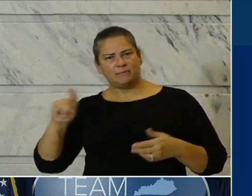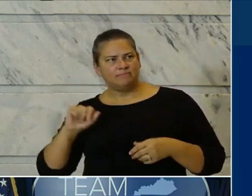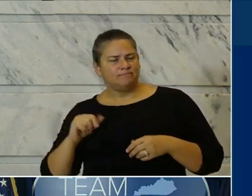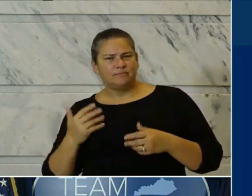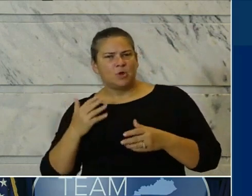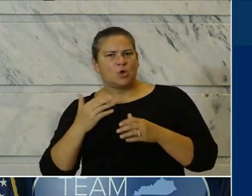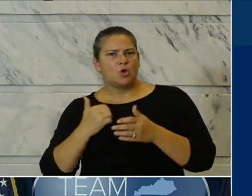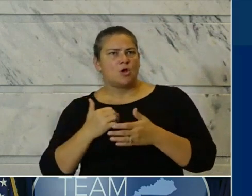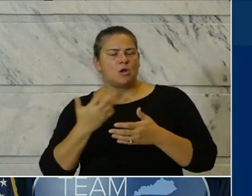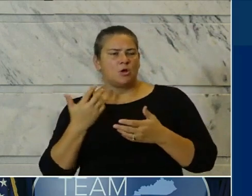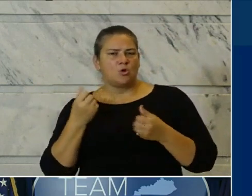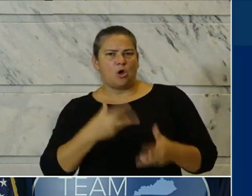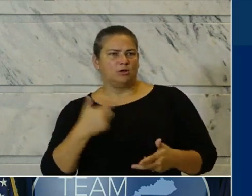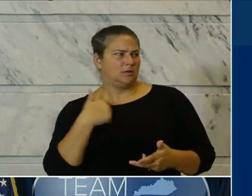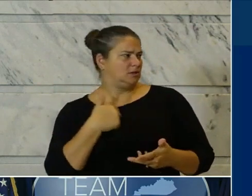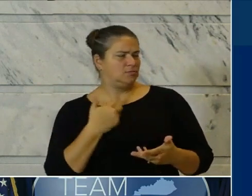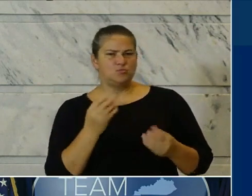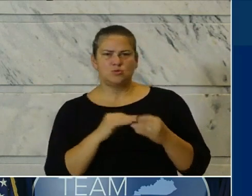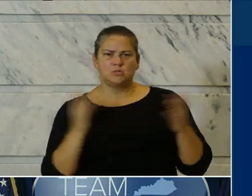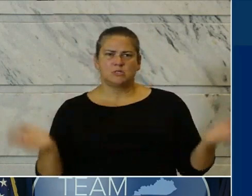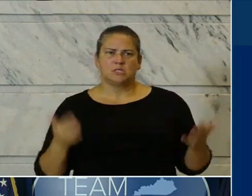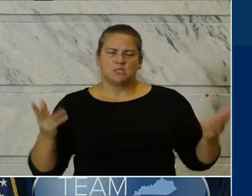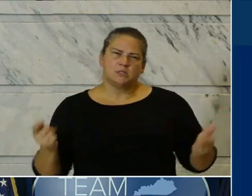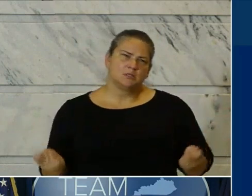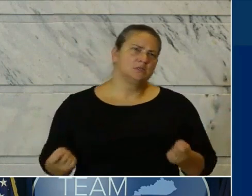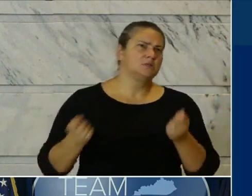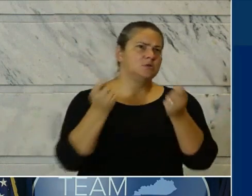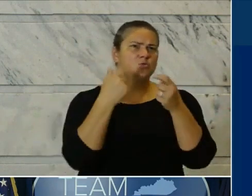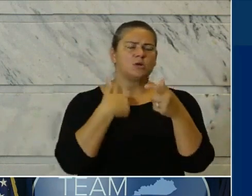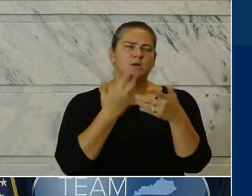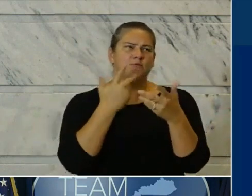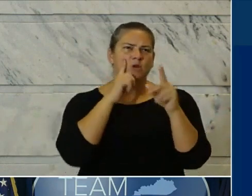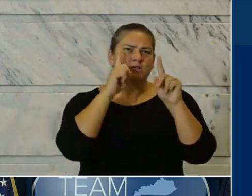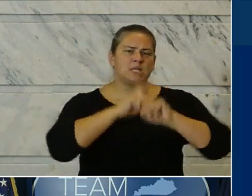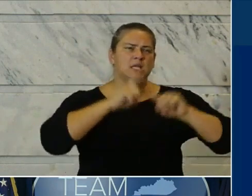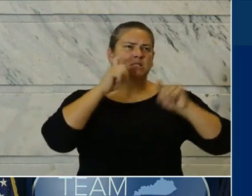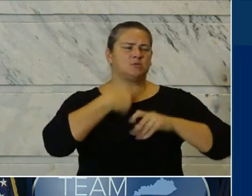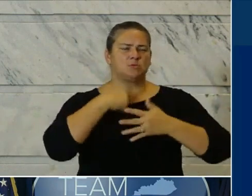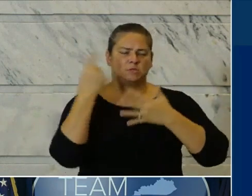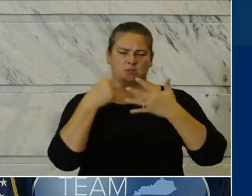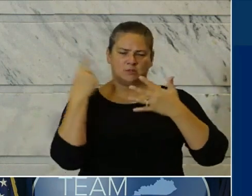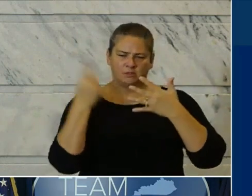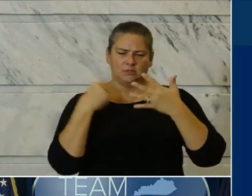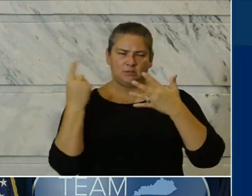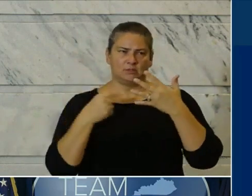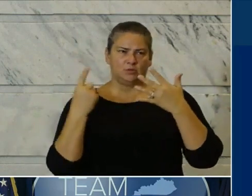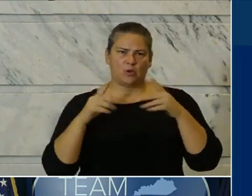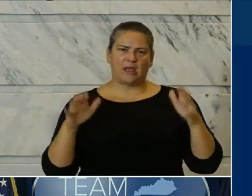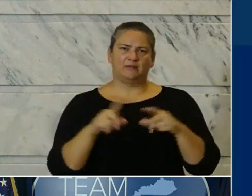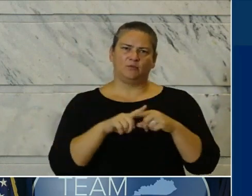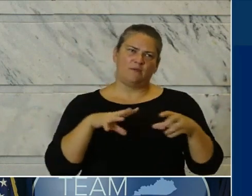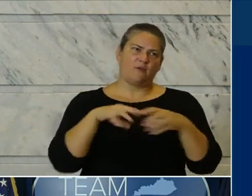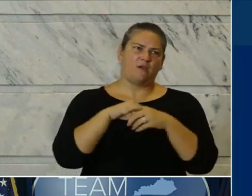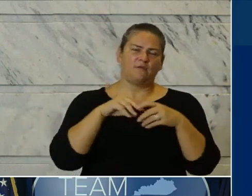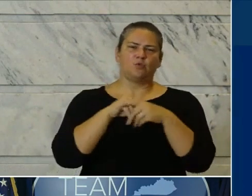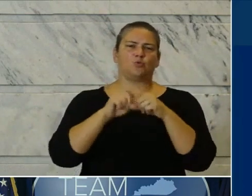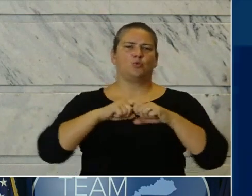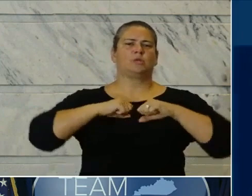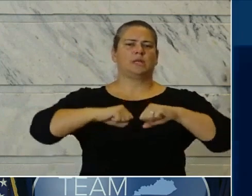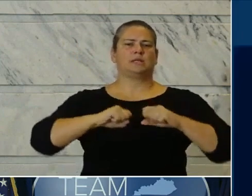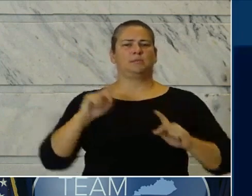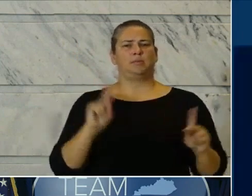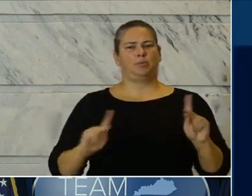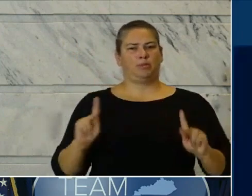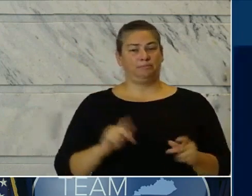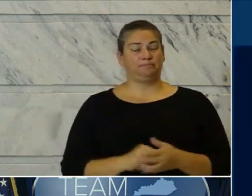from testing to even looking at those next steps we can do to protect our people. And